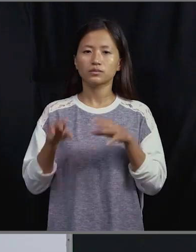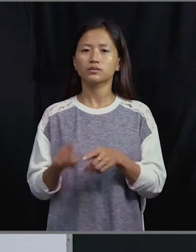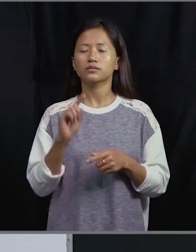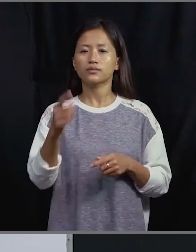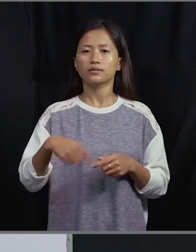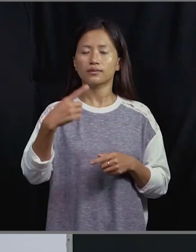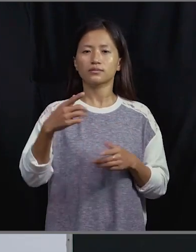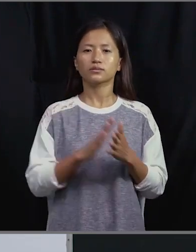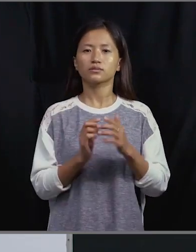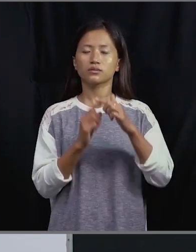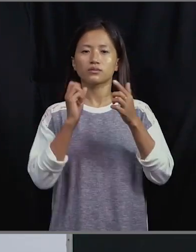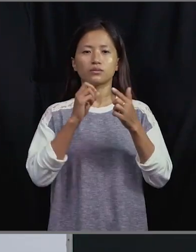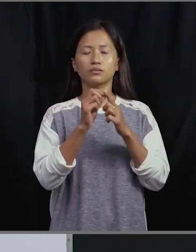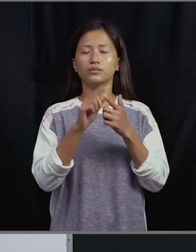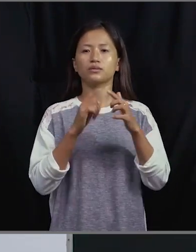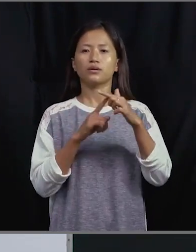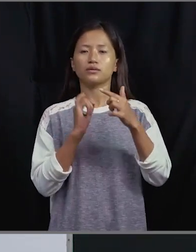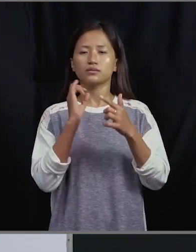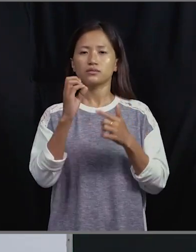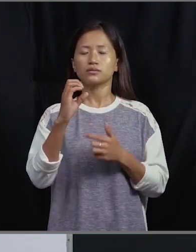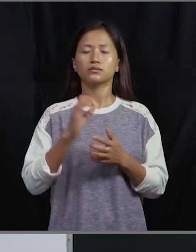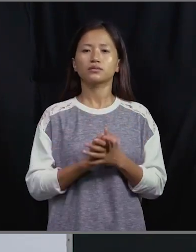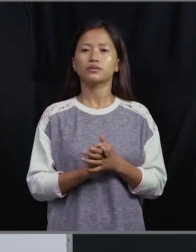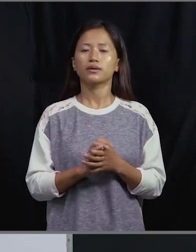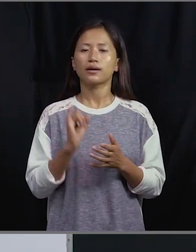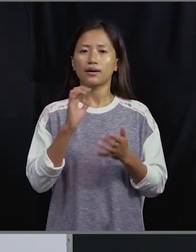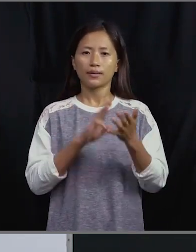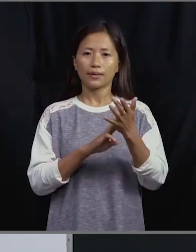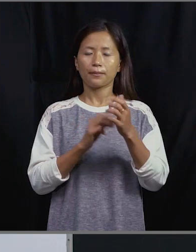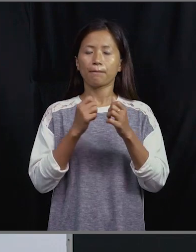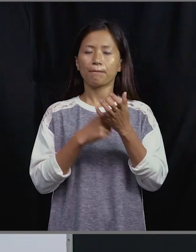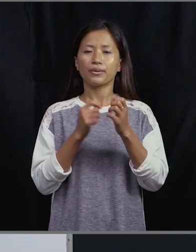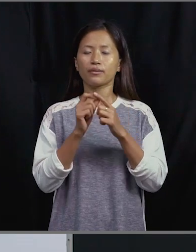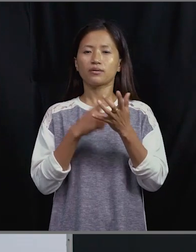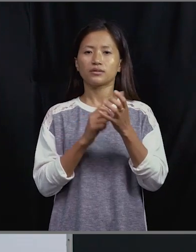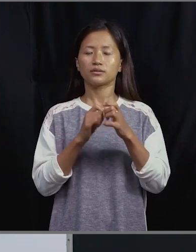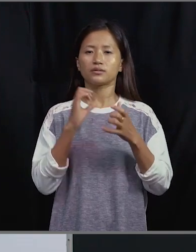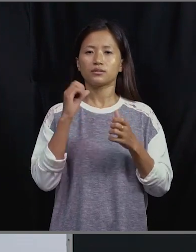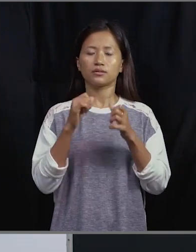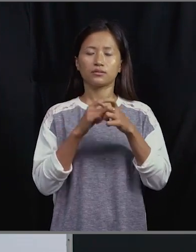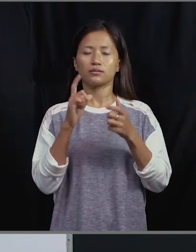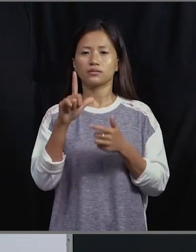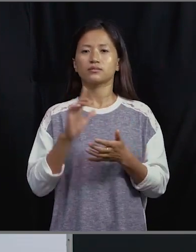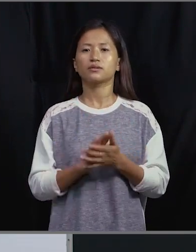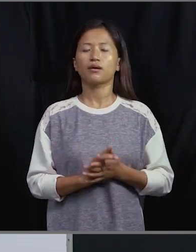topic, we have empirical and molecular formulas.